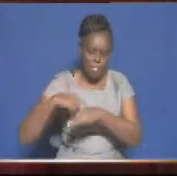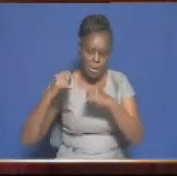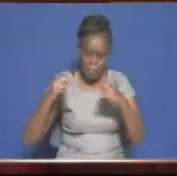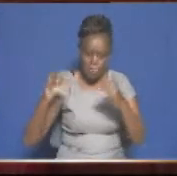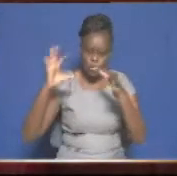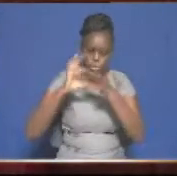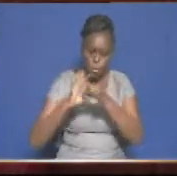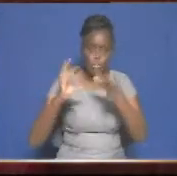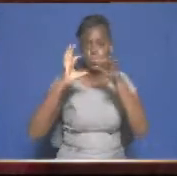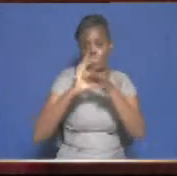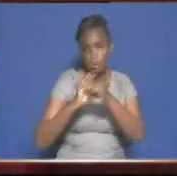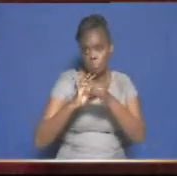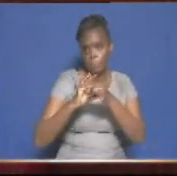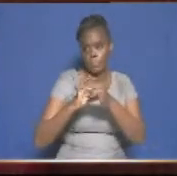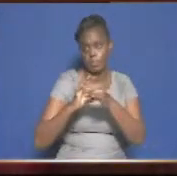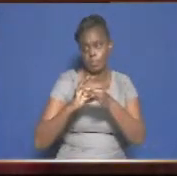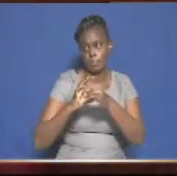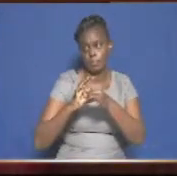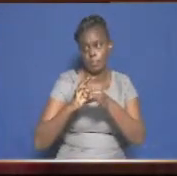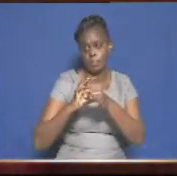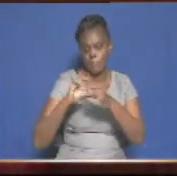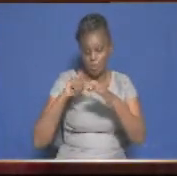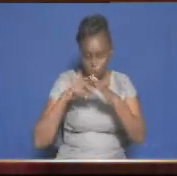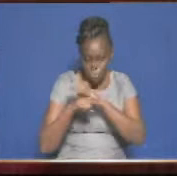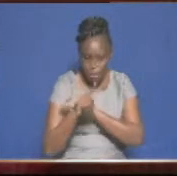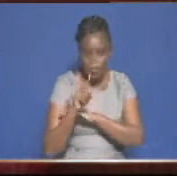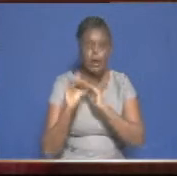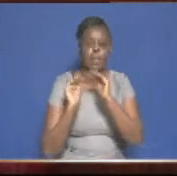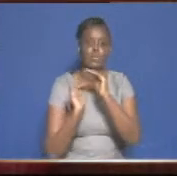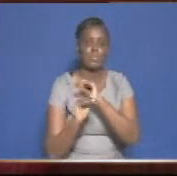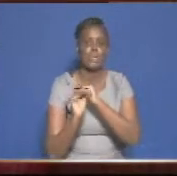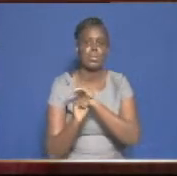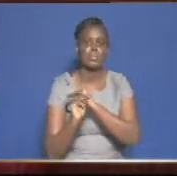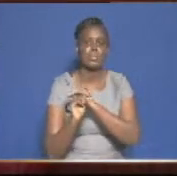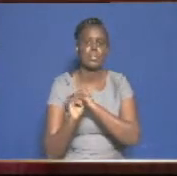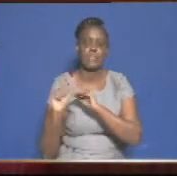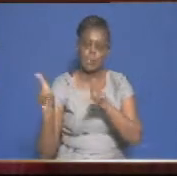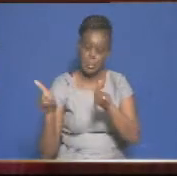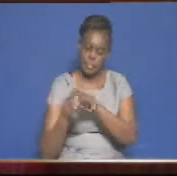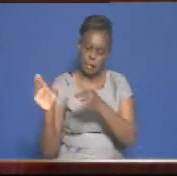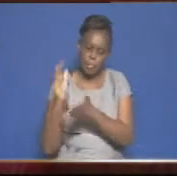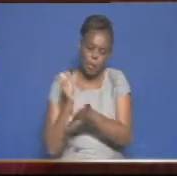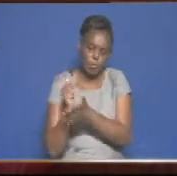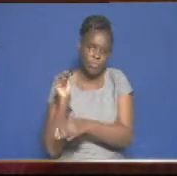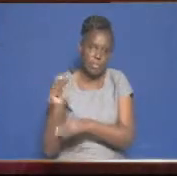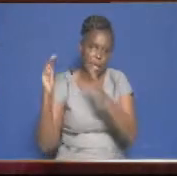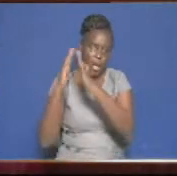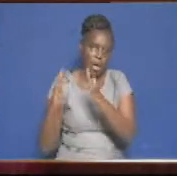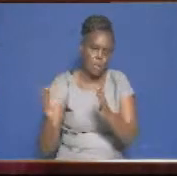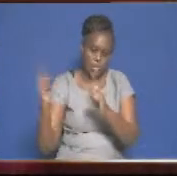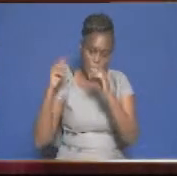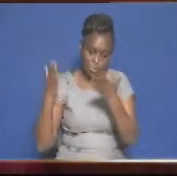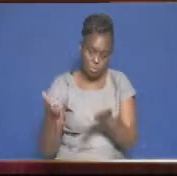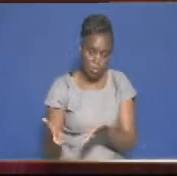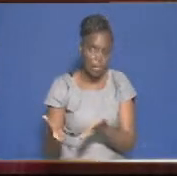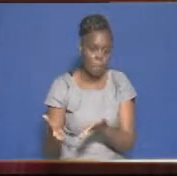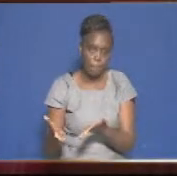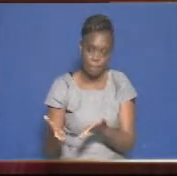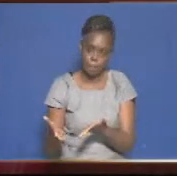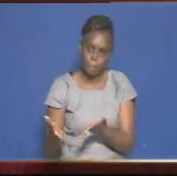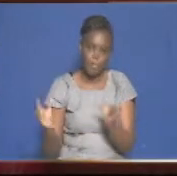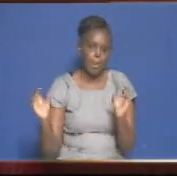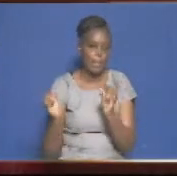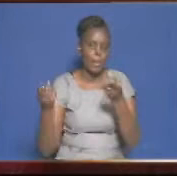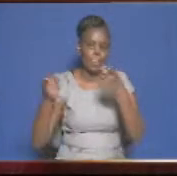joining, of occupying the same house, but up to date, Mr. Speaker, there's